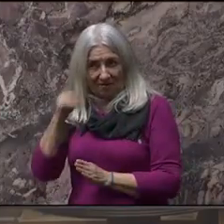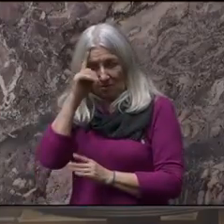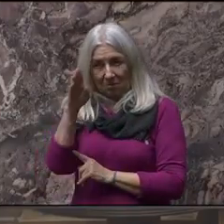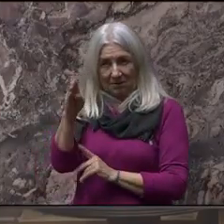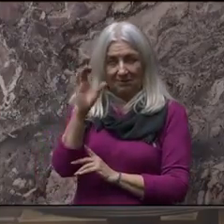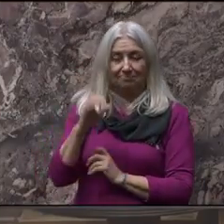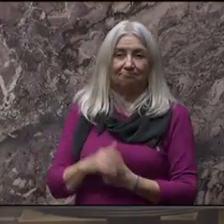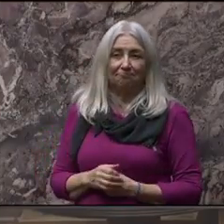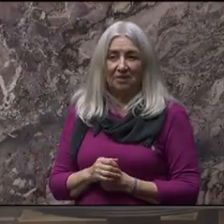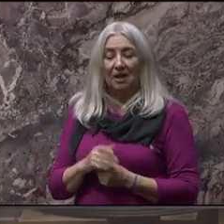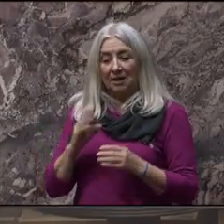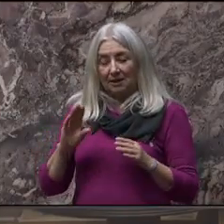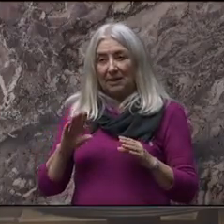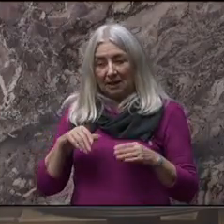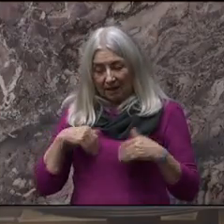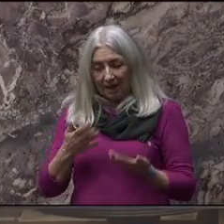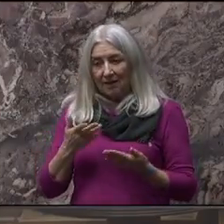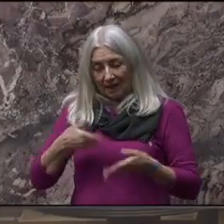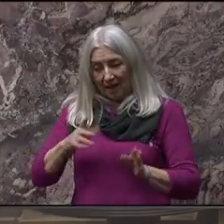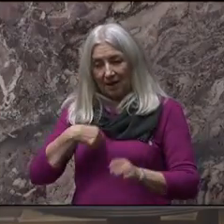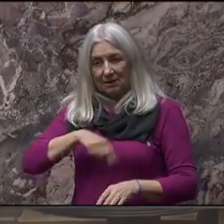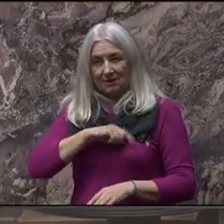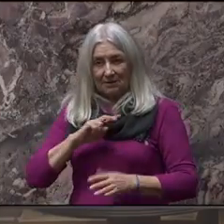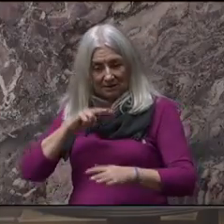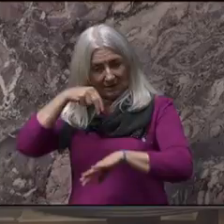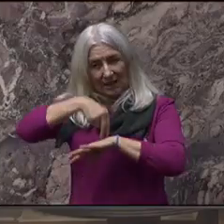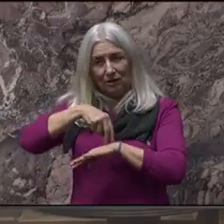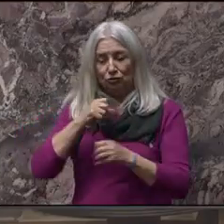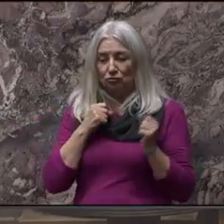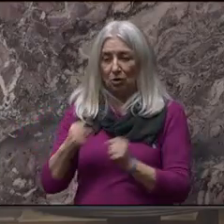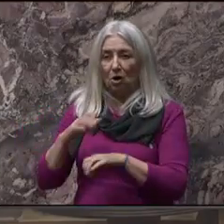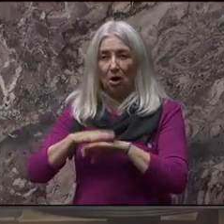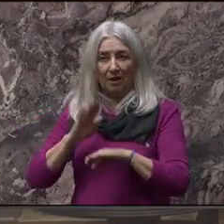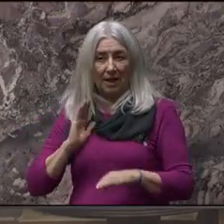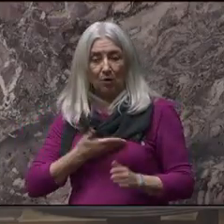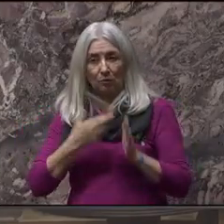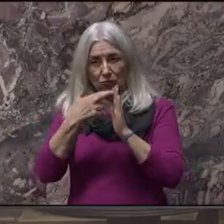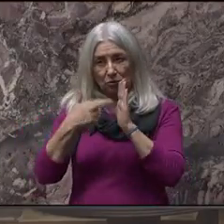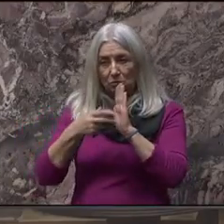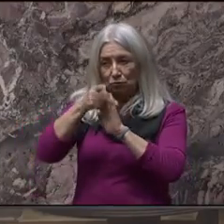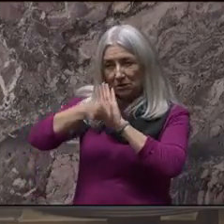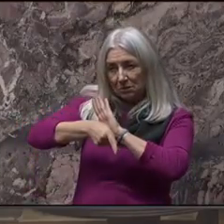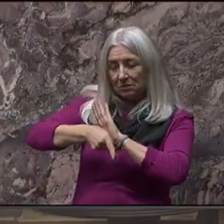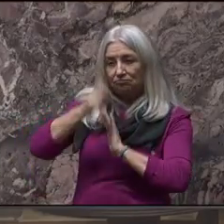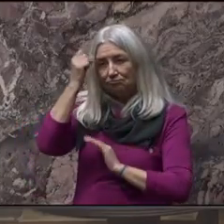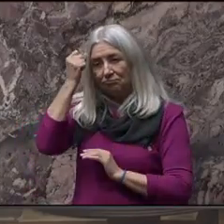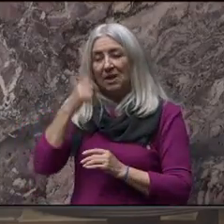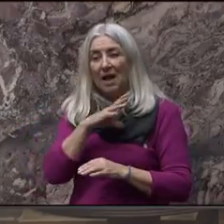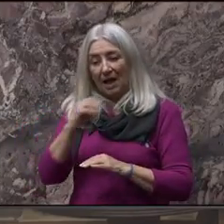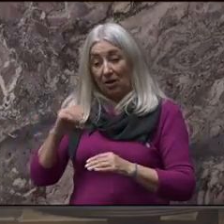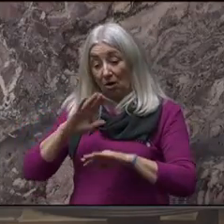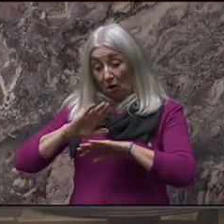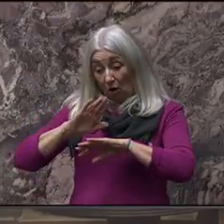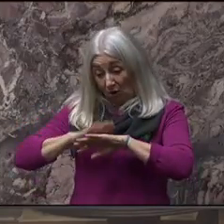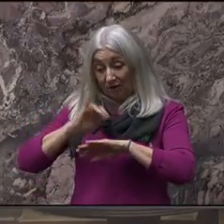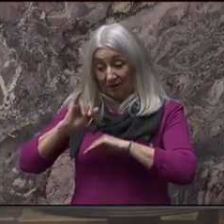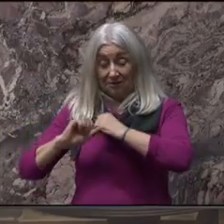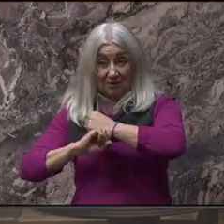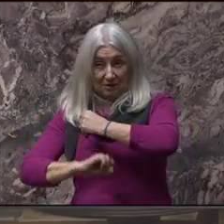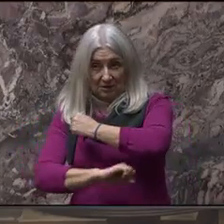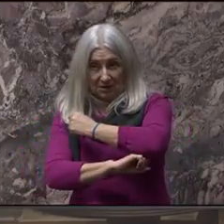Columbians. Let us stand strong upon principles, upon these principles and bedrock foundation that is